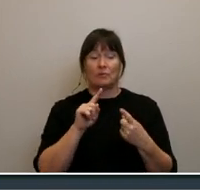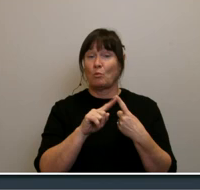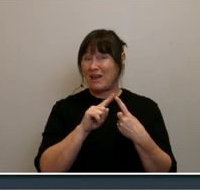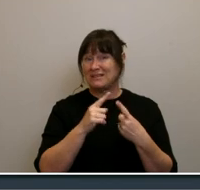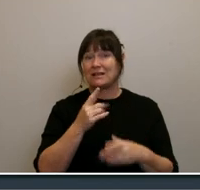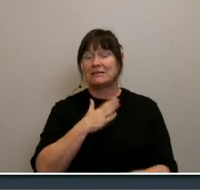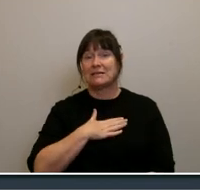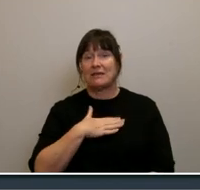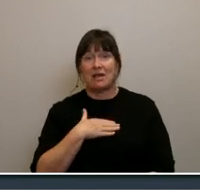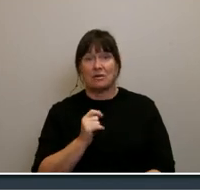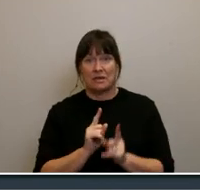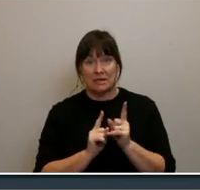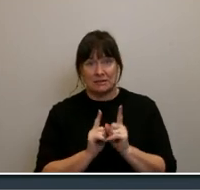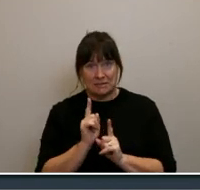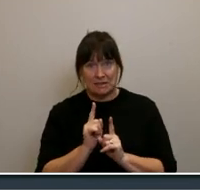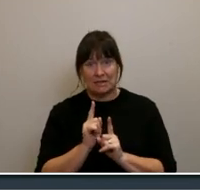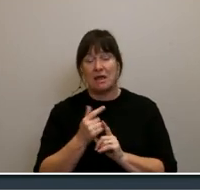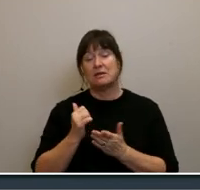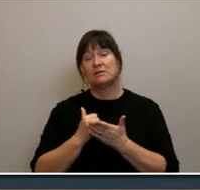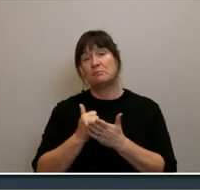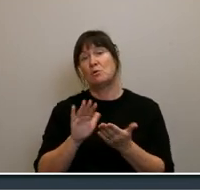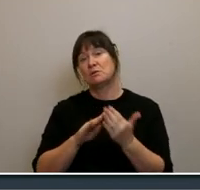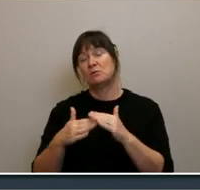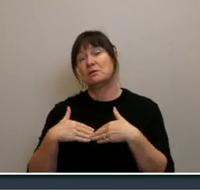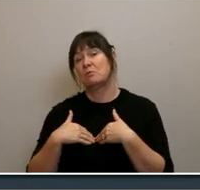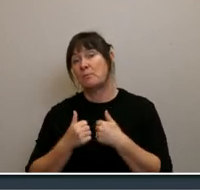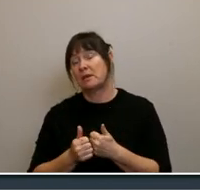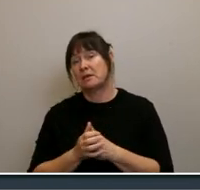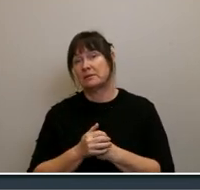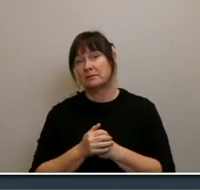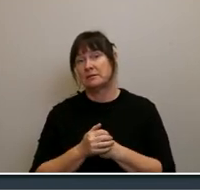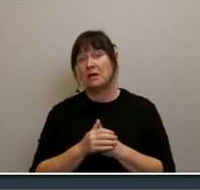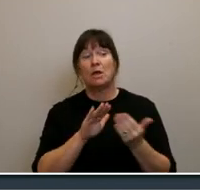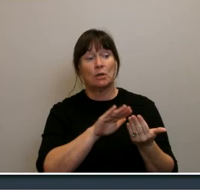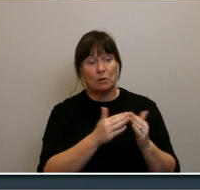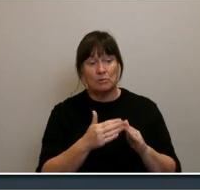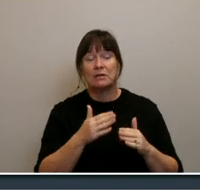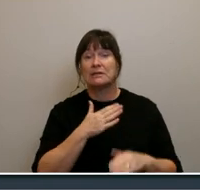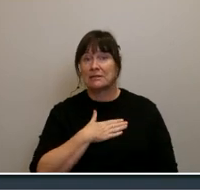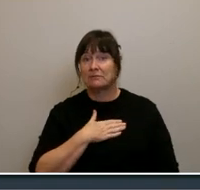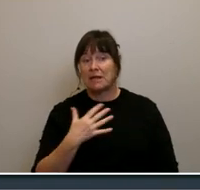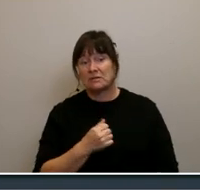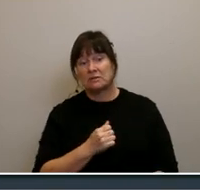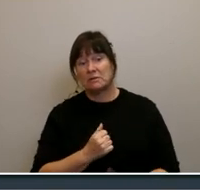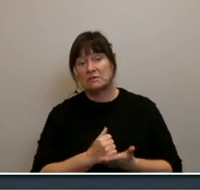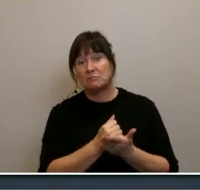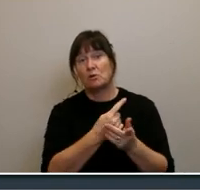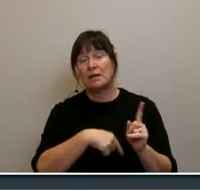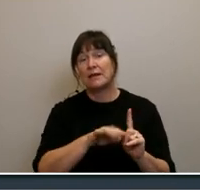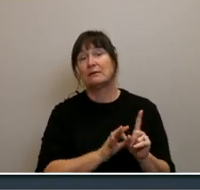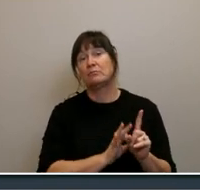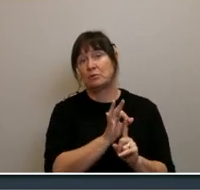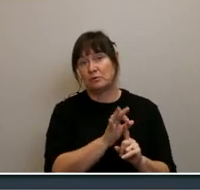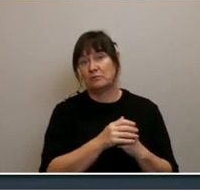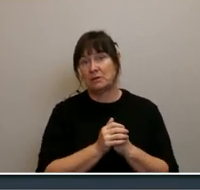city that supports community well-being. In particular, it is noted community safety is supported and improved, and social